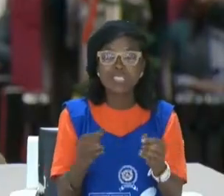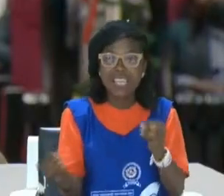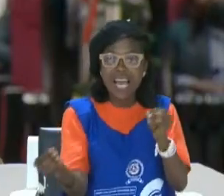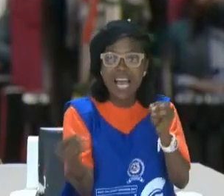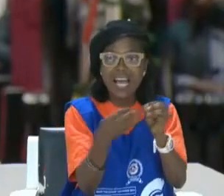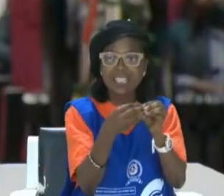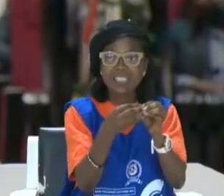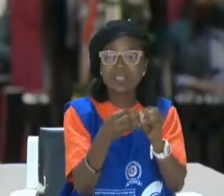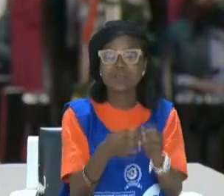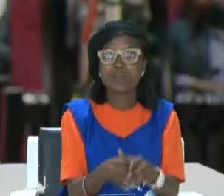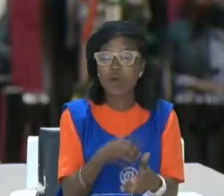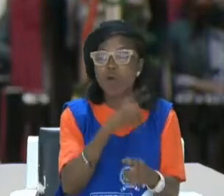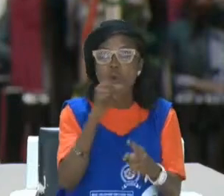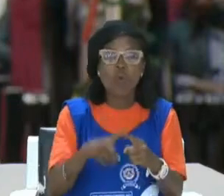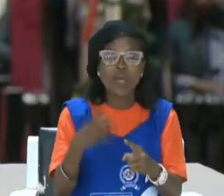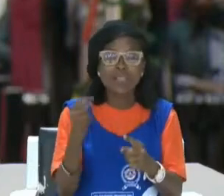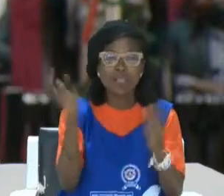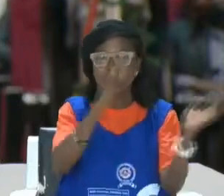That day when the wind blew,